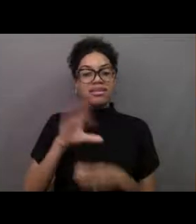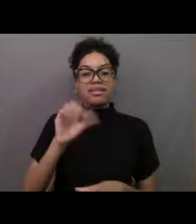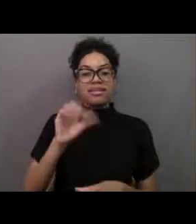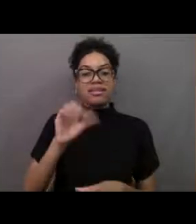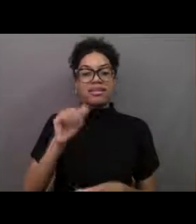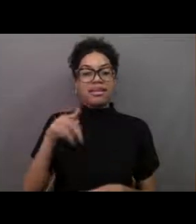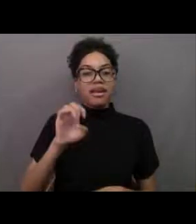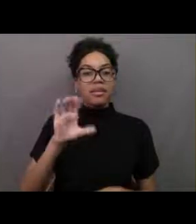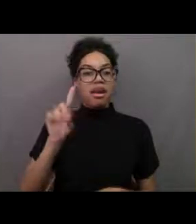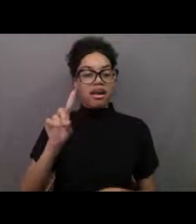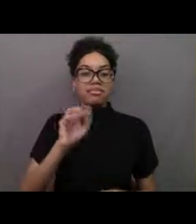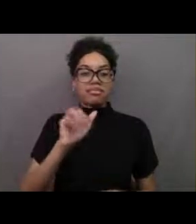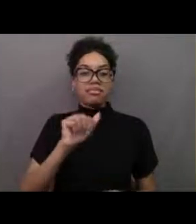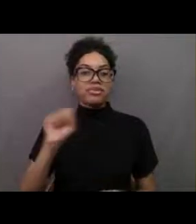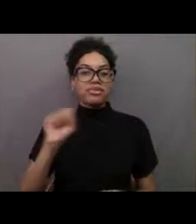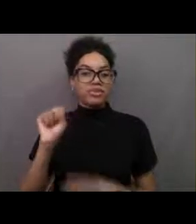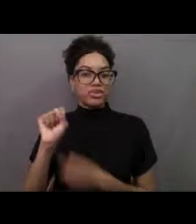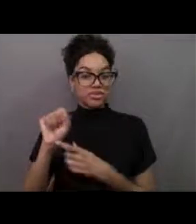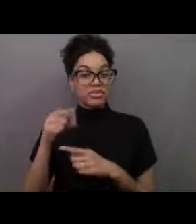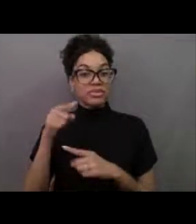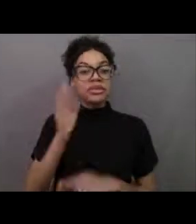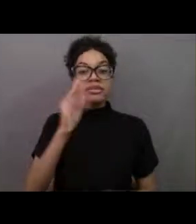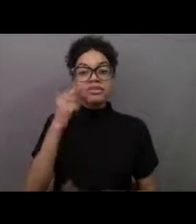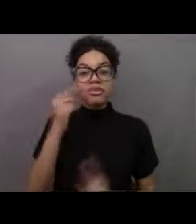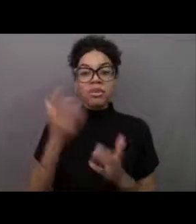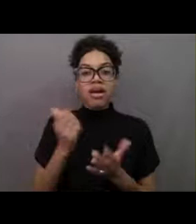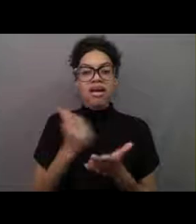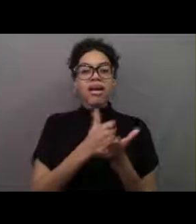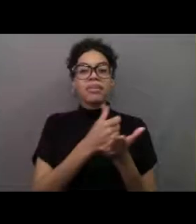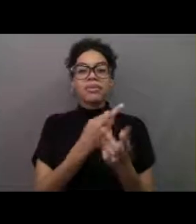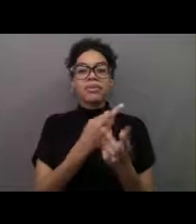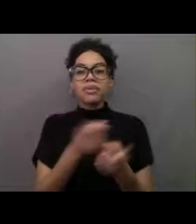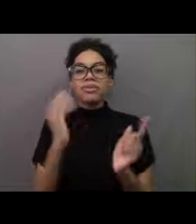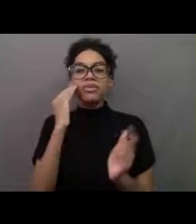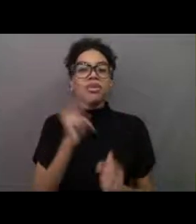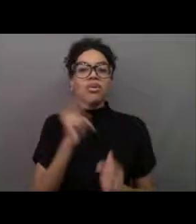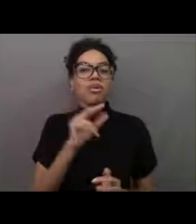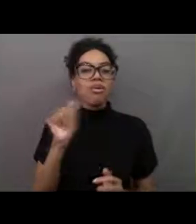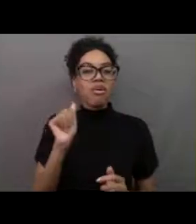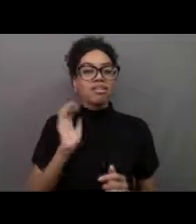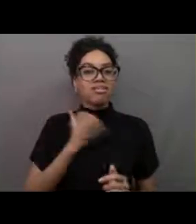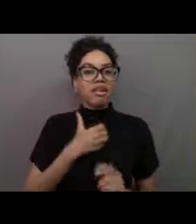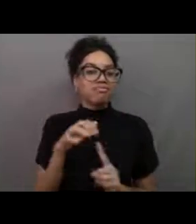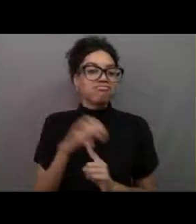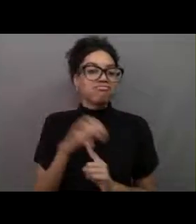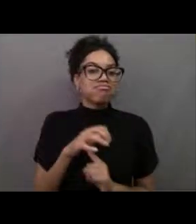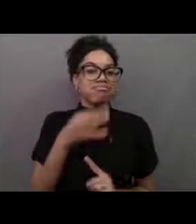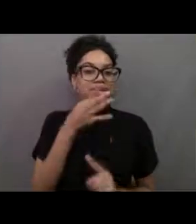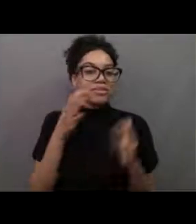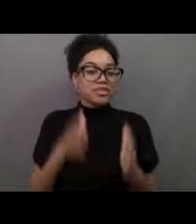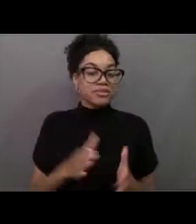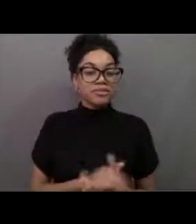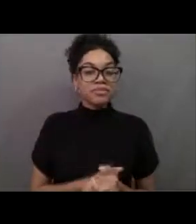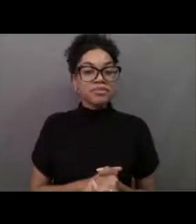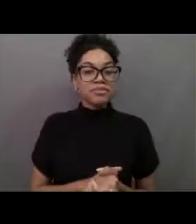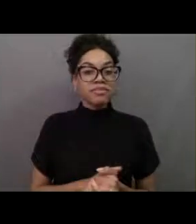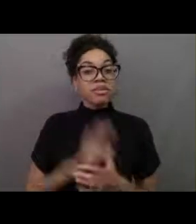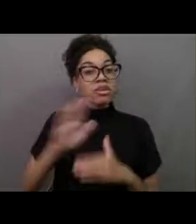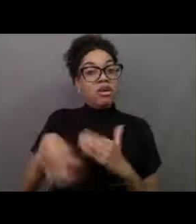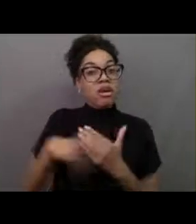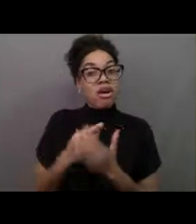help you get to know NOAA and some of our incredible experts. All of our speakers are some part of NOAA, which is